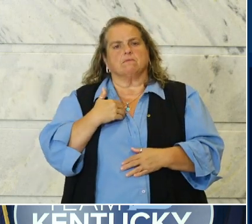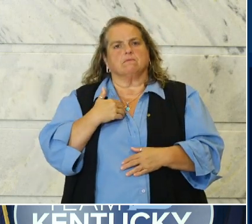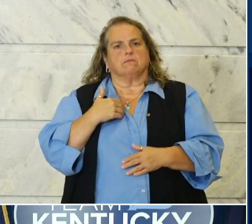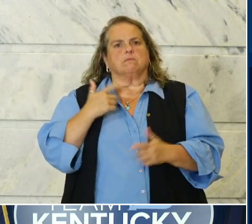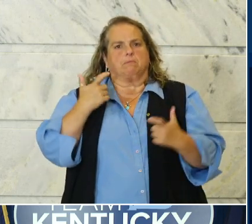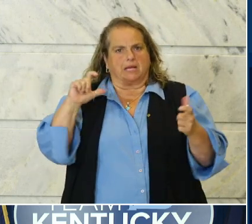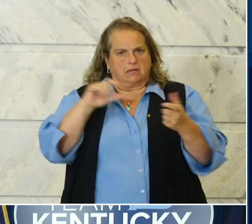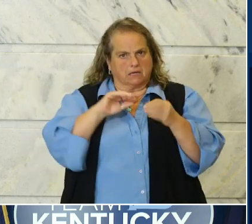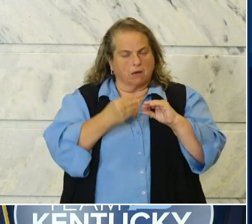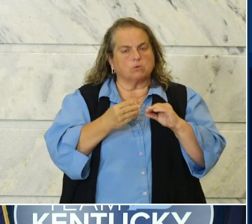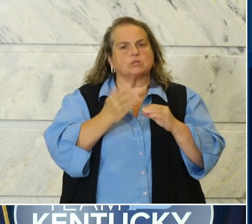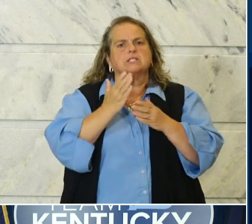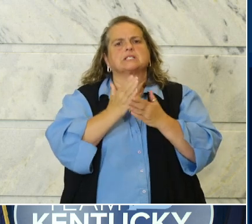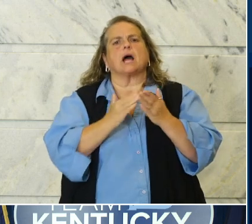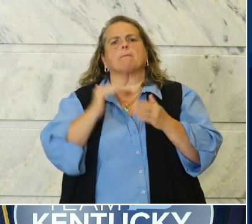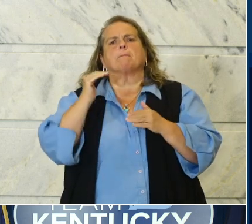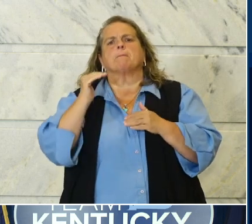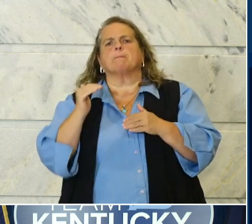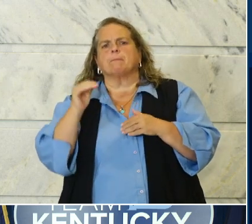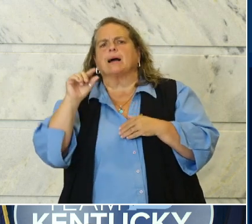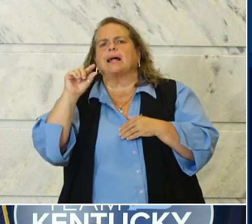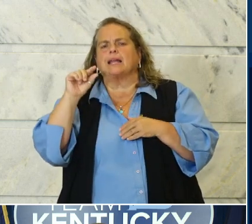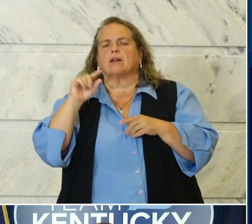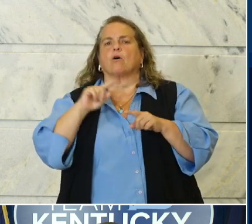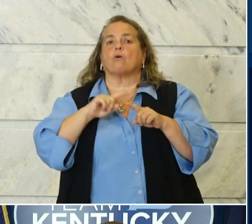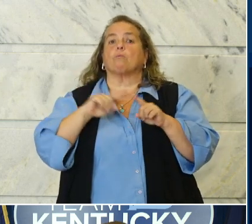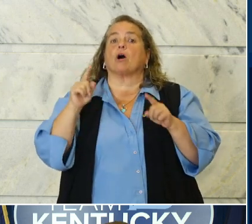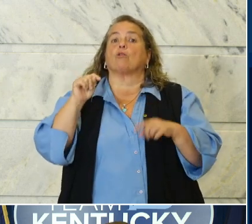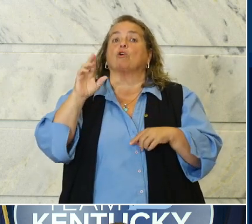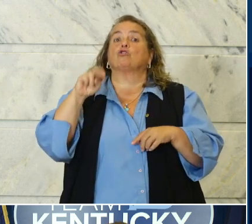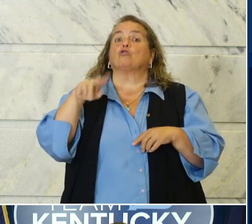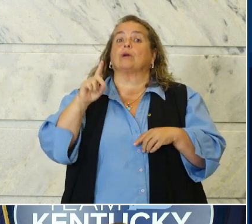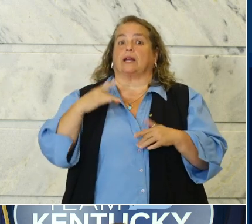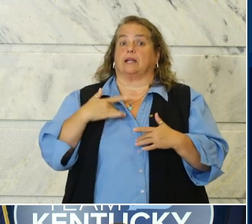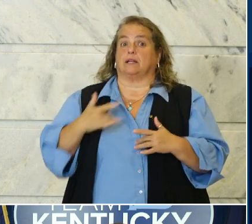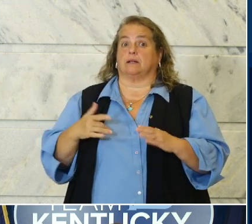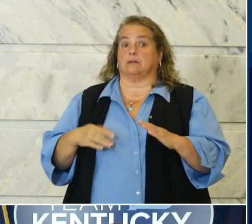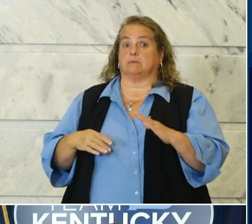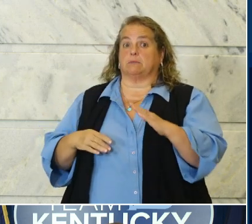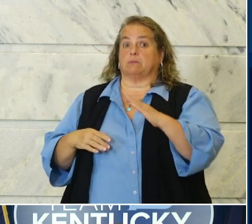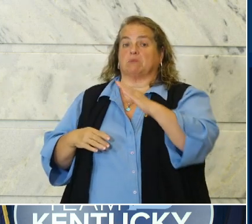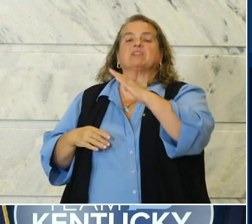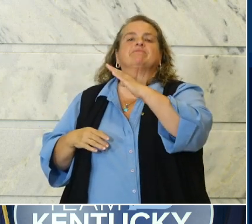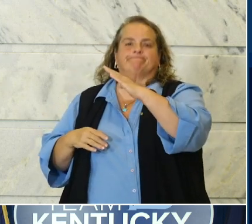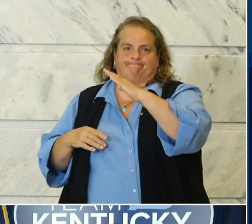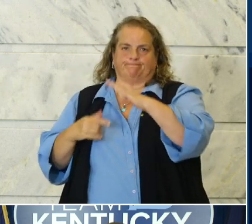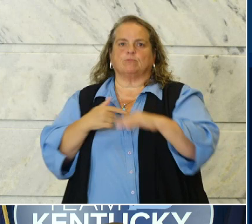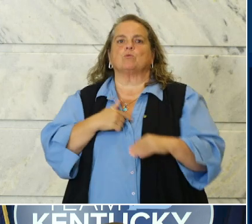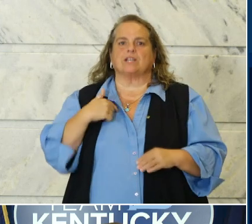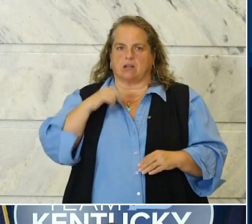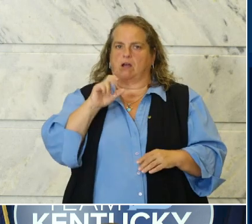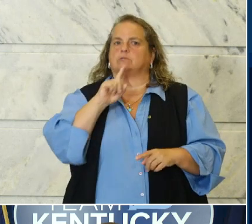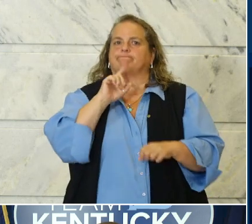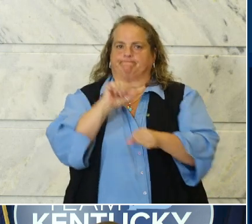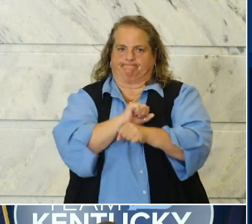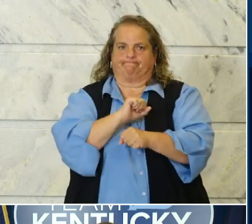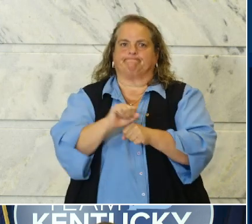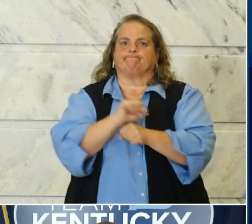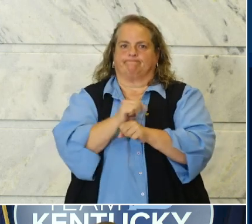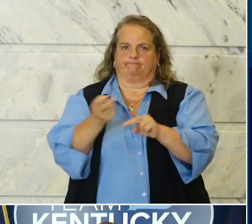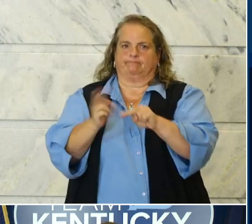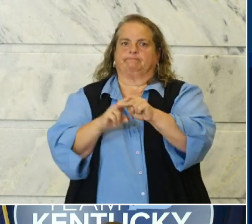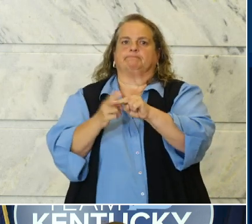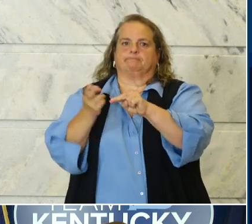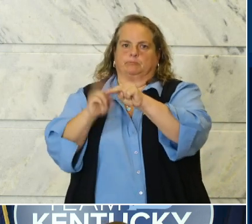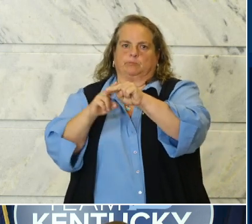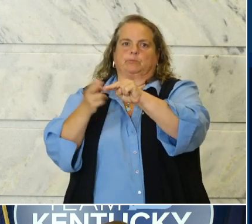had days that have decreased some, the line and the trend is undeniable. We are in an escalation of cases where our positivity